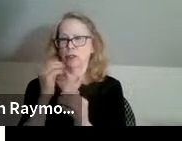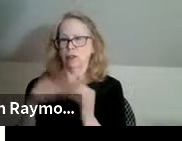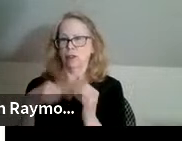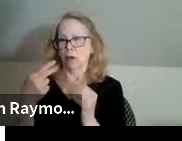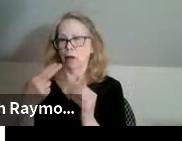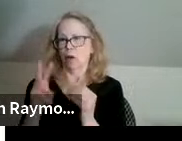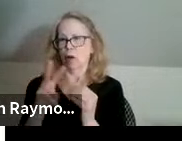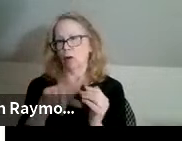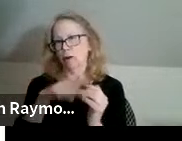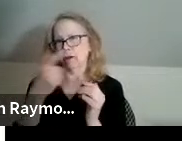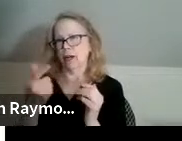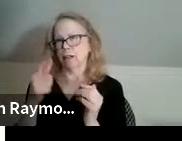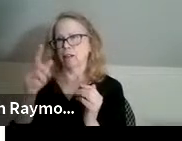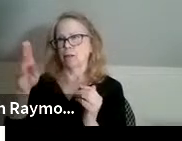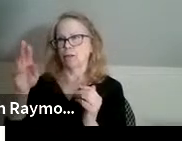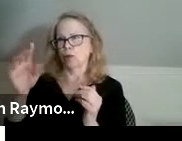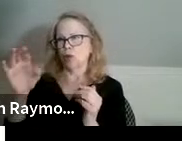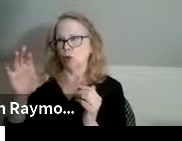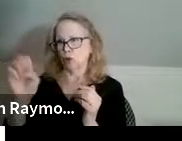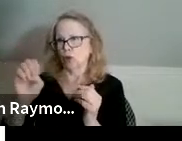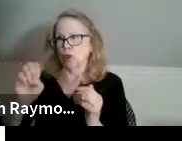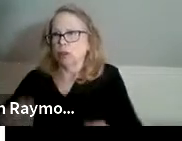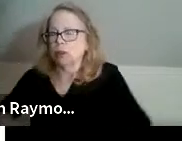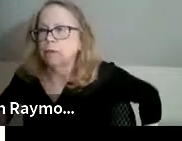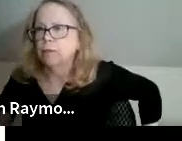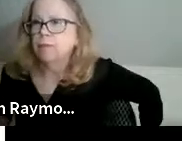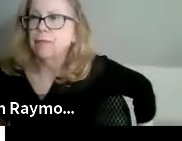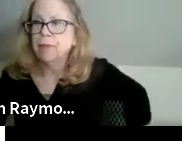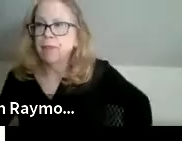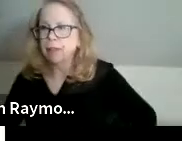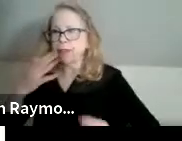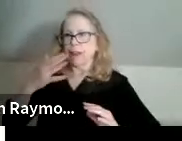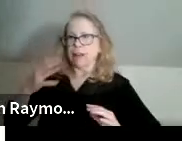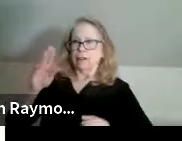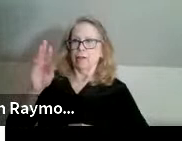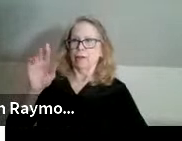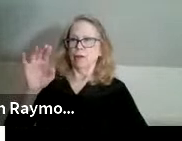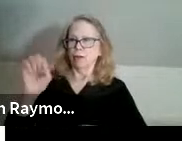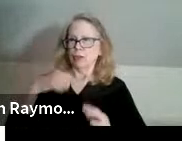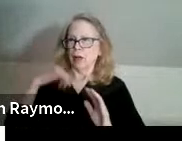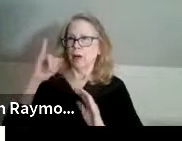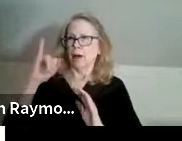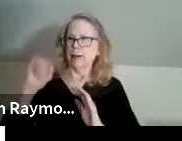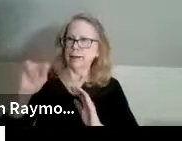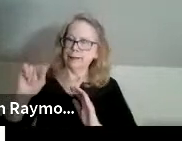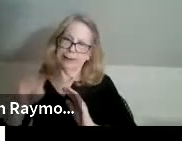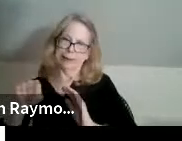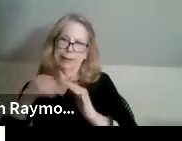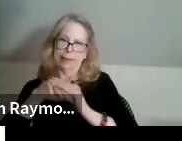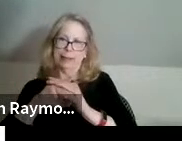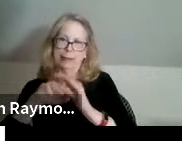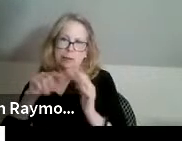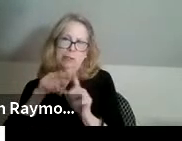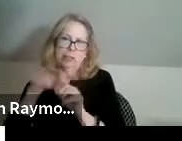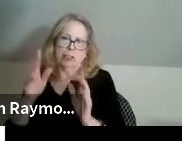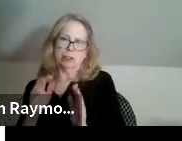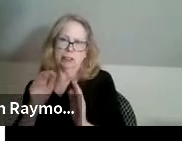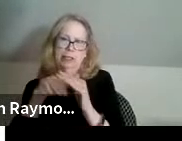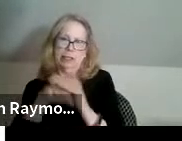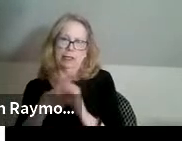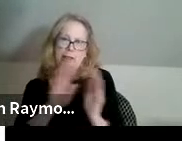Bruce? Thank you, Tim. This is Bruce Bailey. I'm an IT specialist at the Access Board, and I wanted to highlight